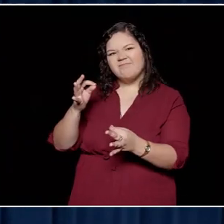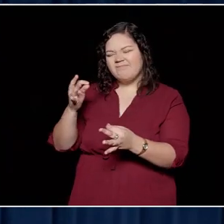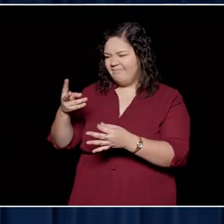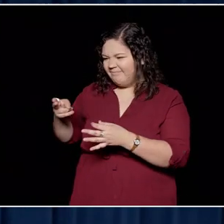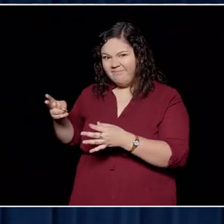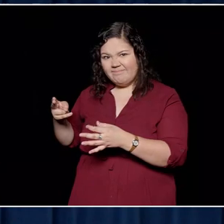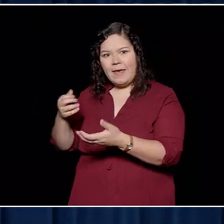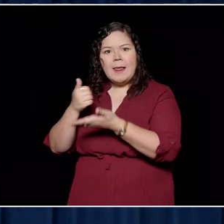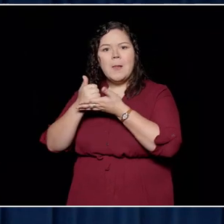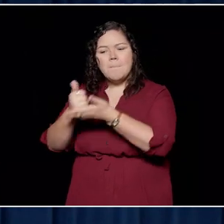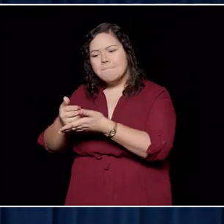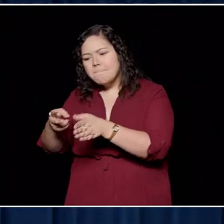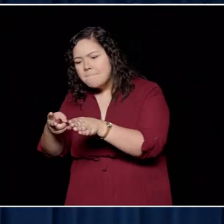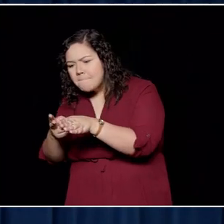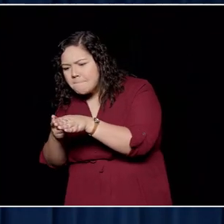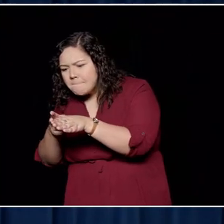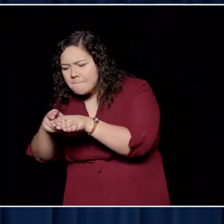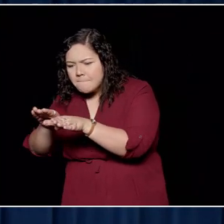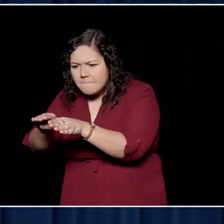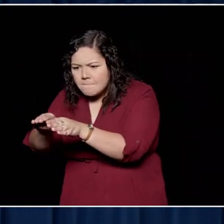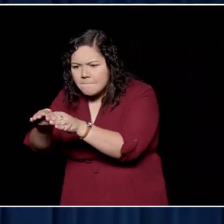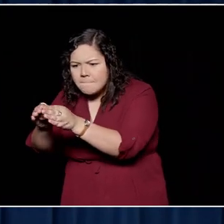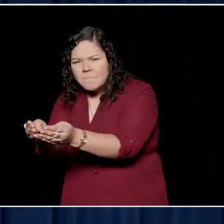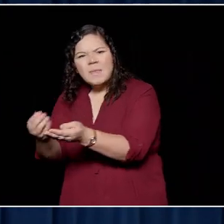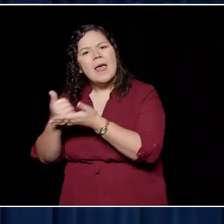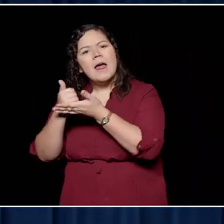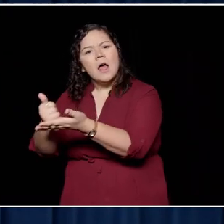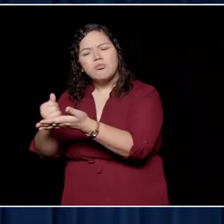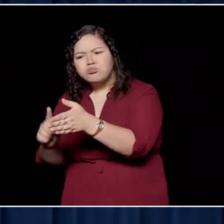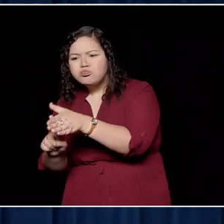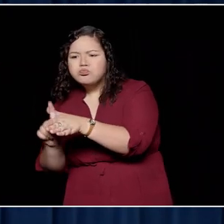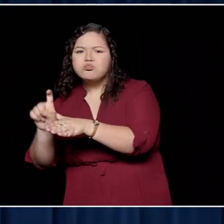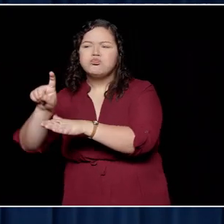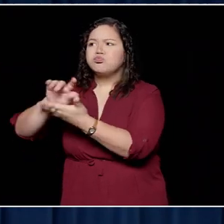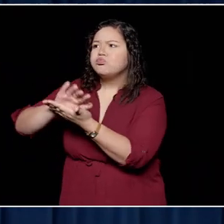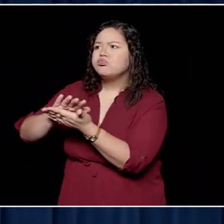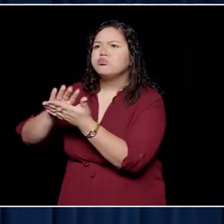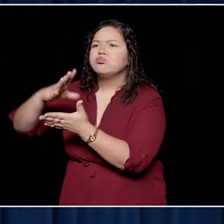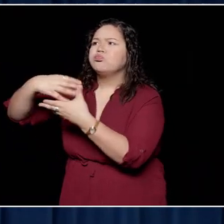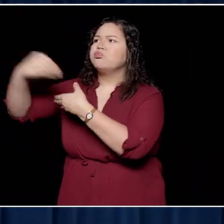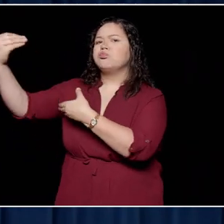cocoon to make it easy for that caterpillar to emerge and become a butterfly.